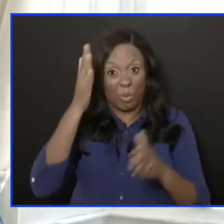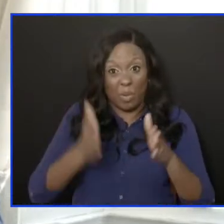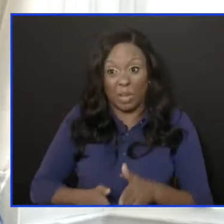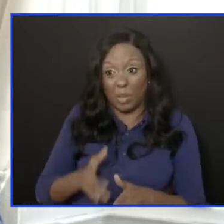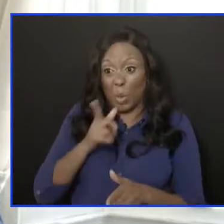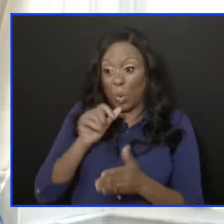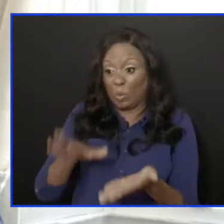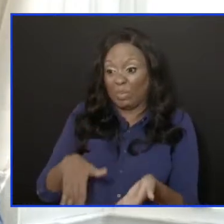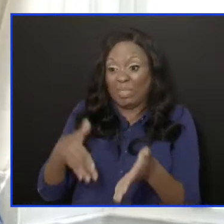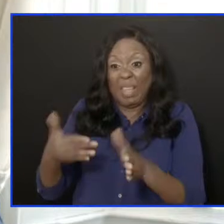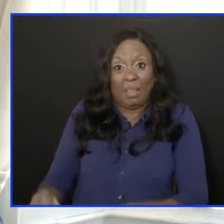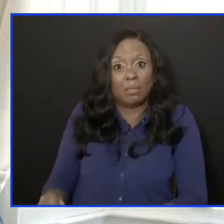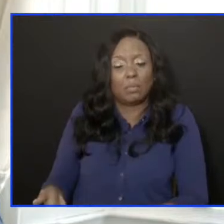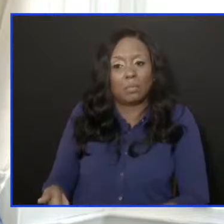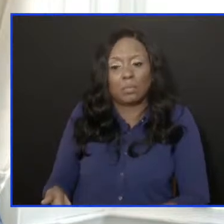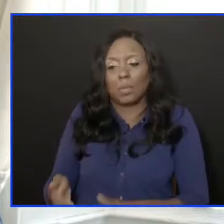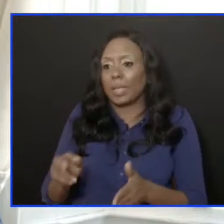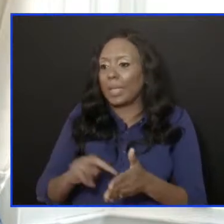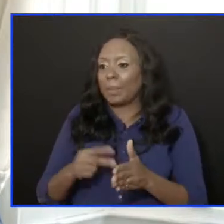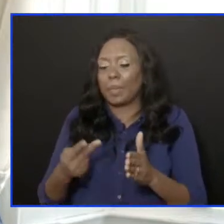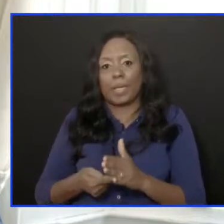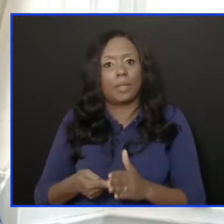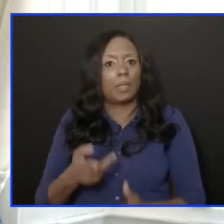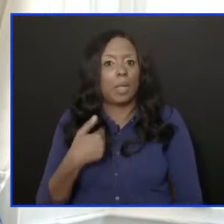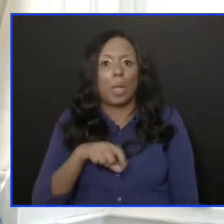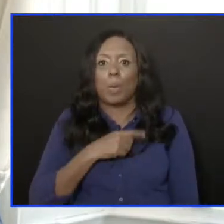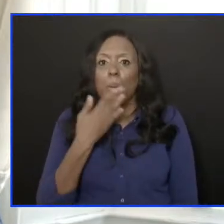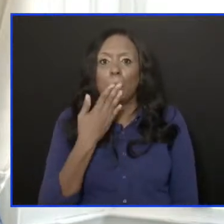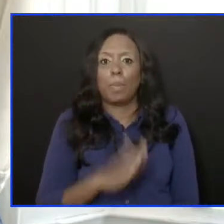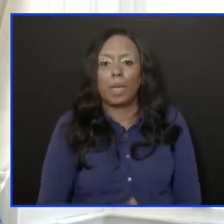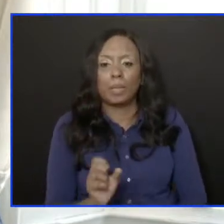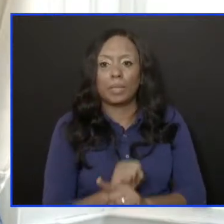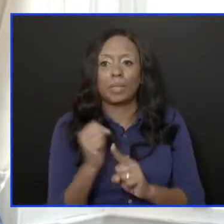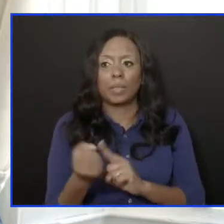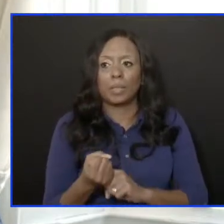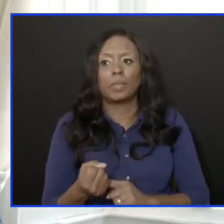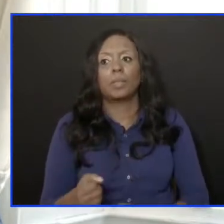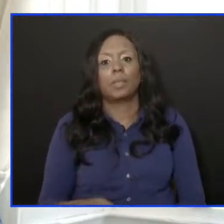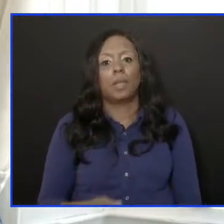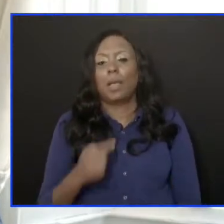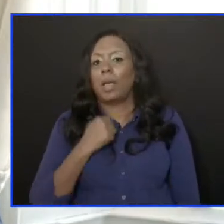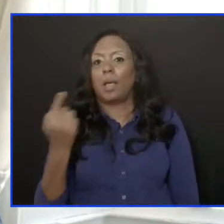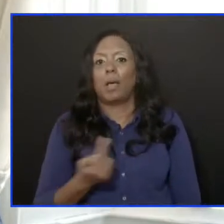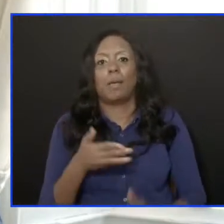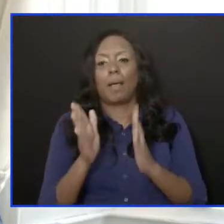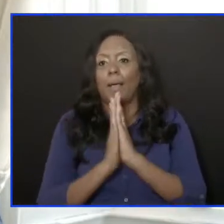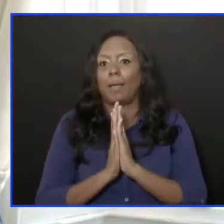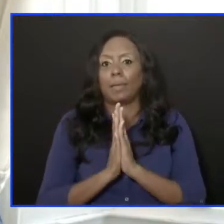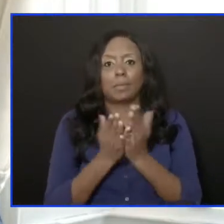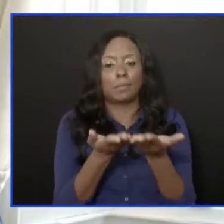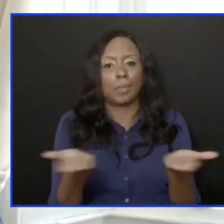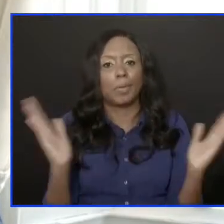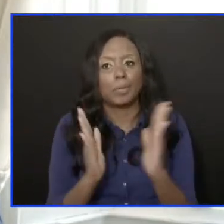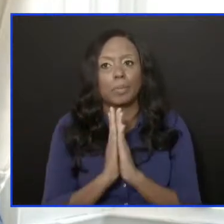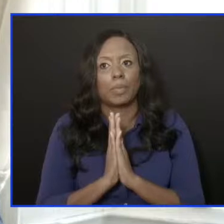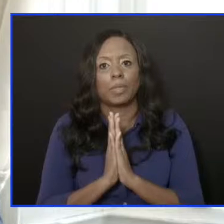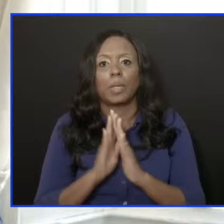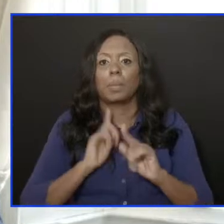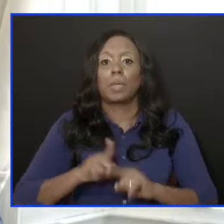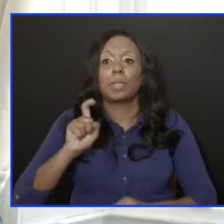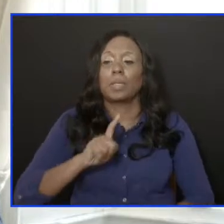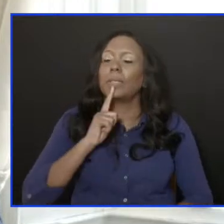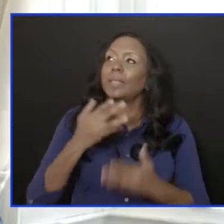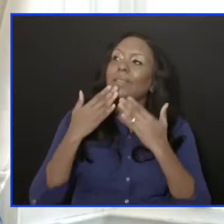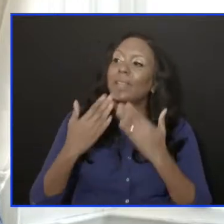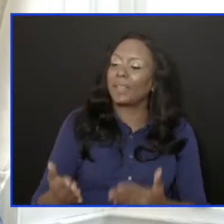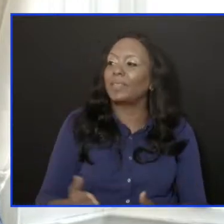situation. I say that we've asked many times for the country to pray, but I think we also at this time need to also be thankful for